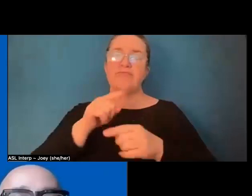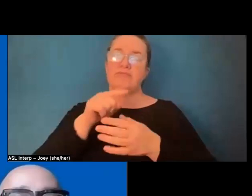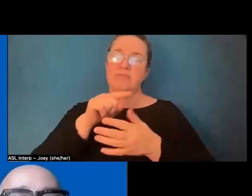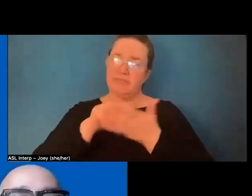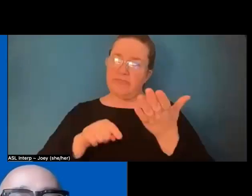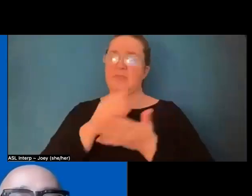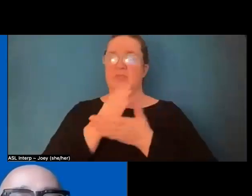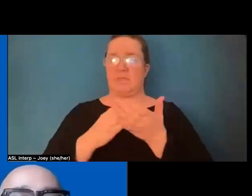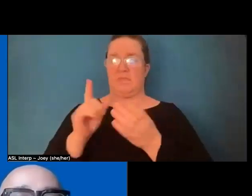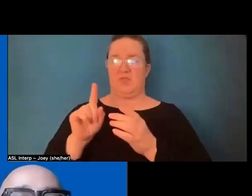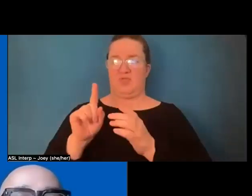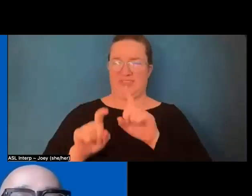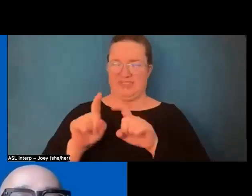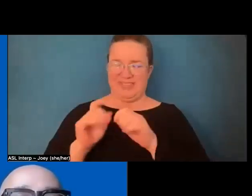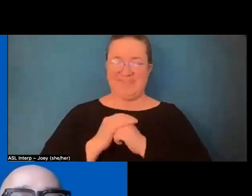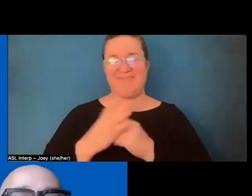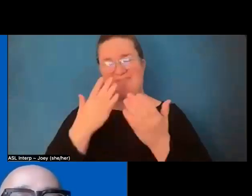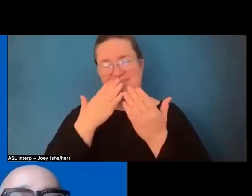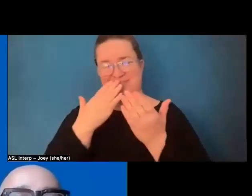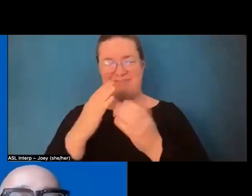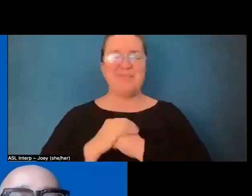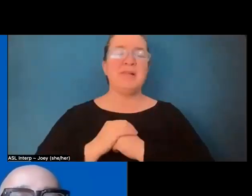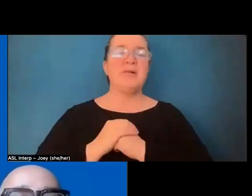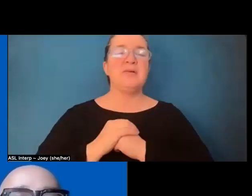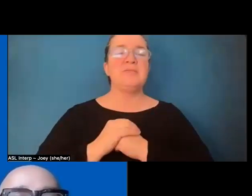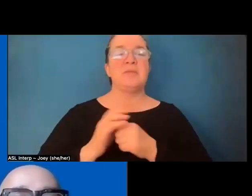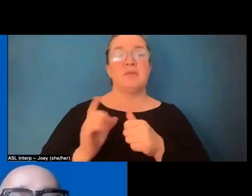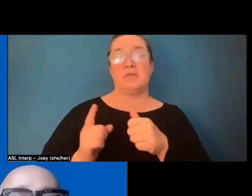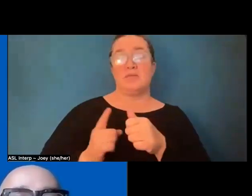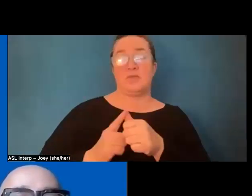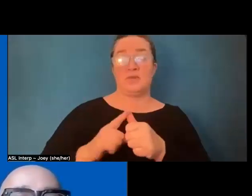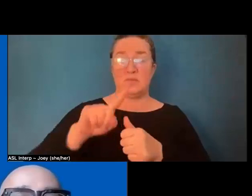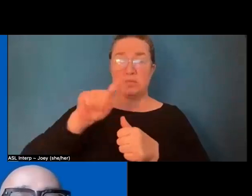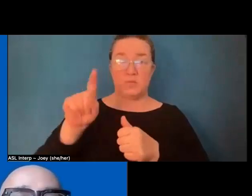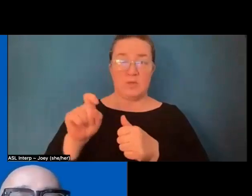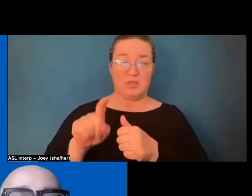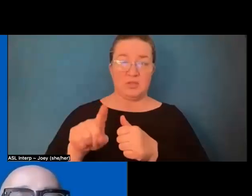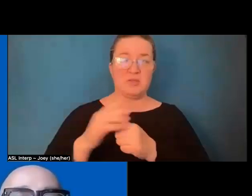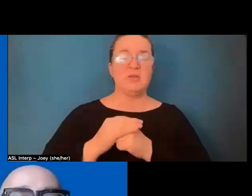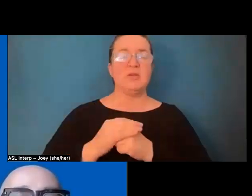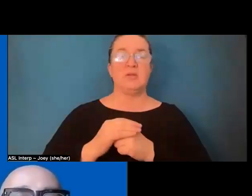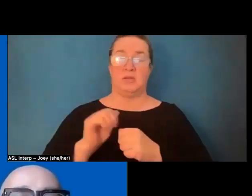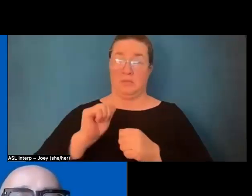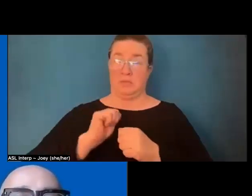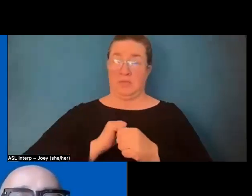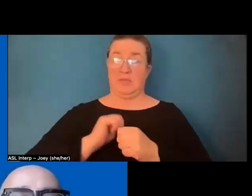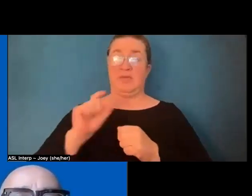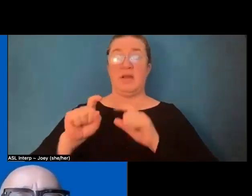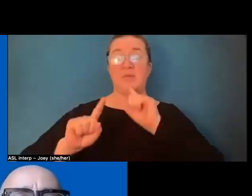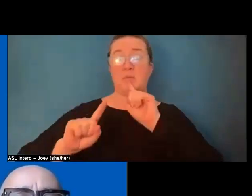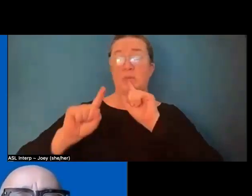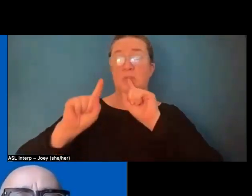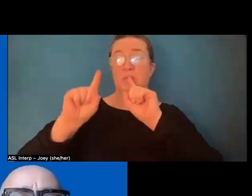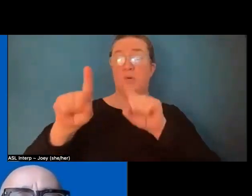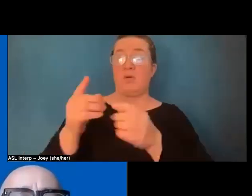Excellent, thank you. All right, so the first question that we have here is, will I have to report that the funding was used